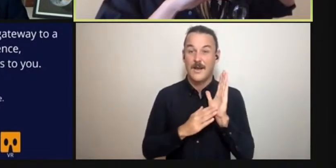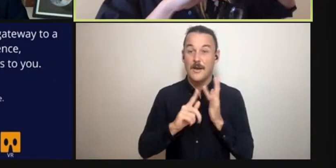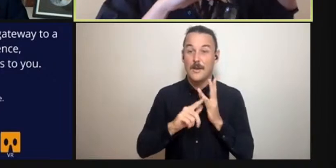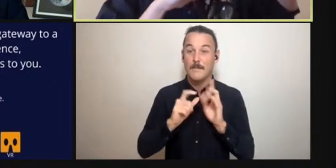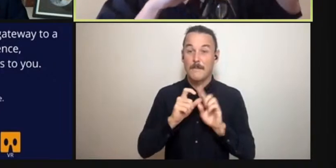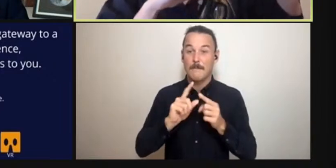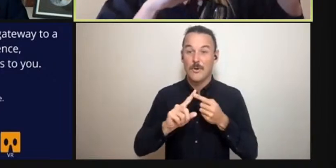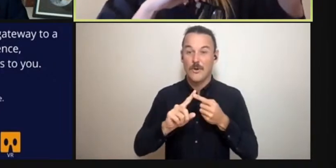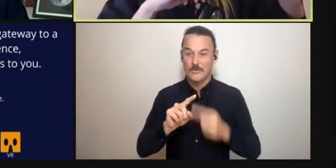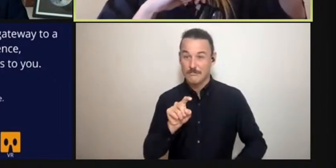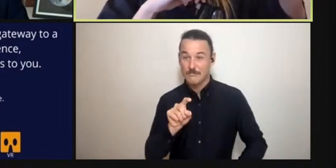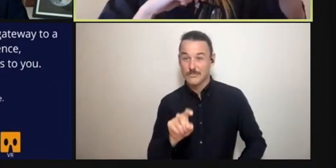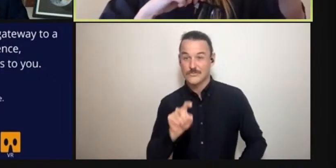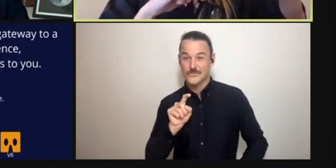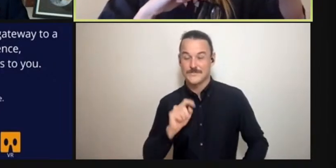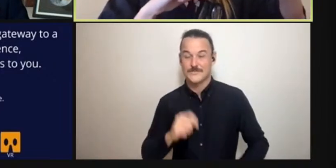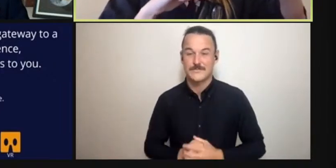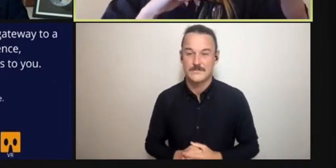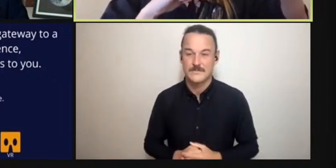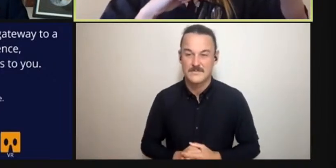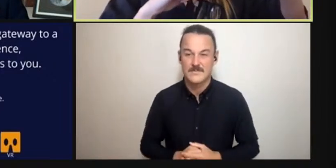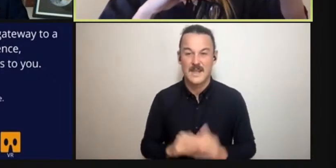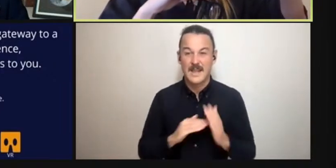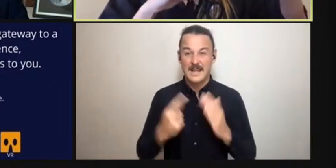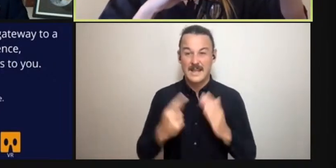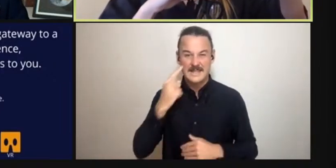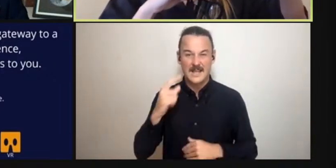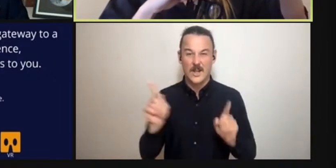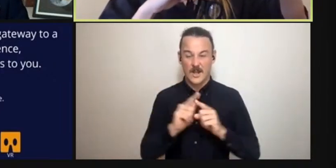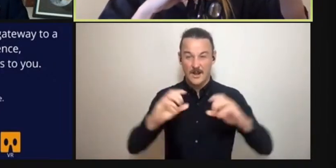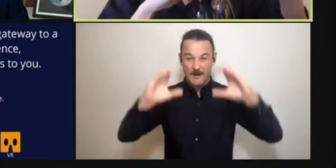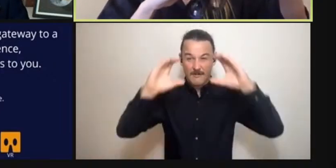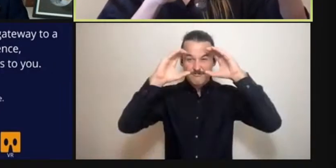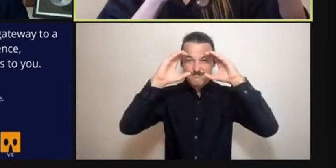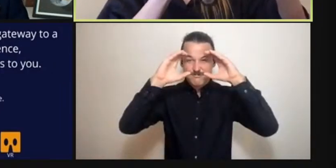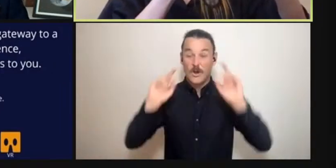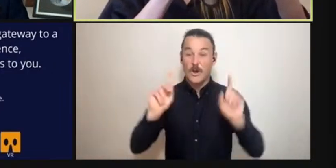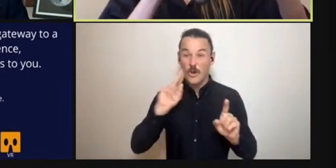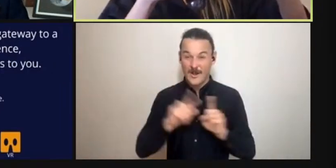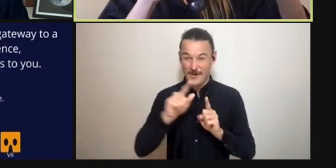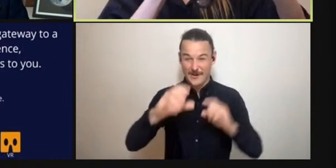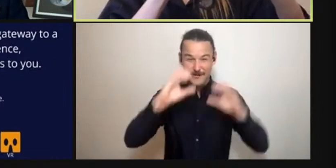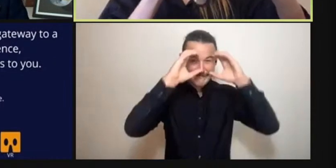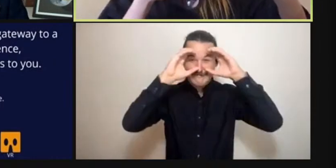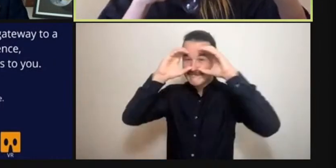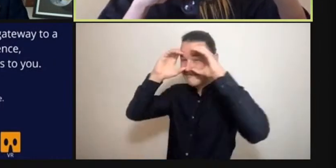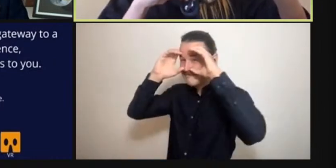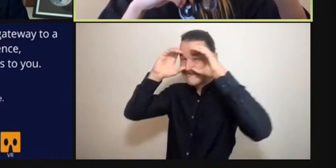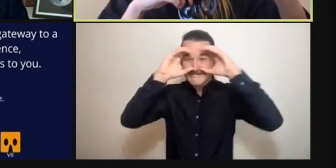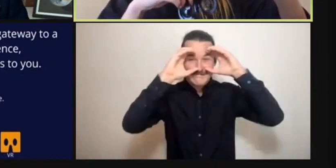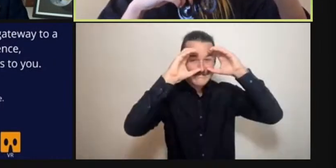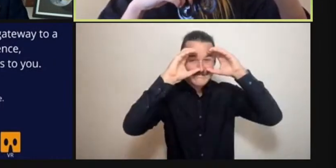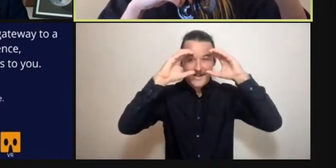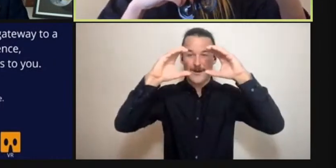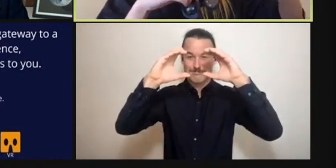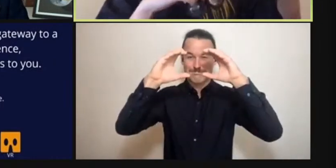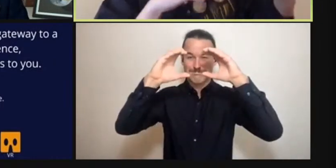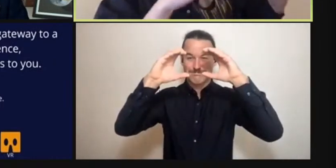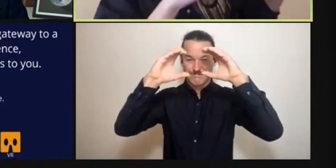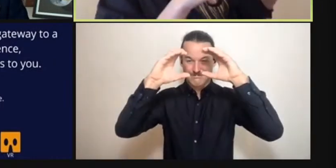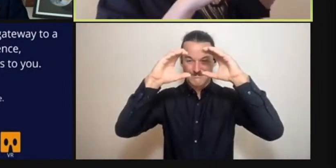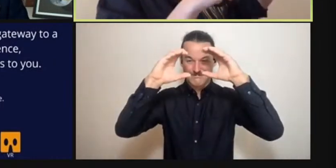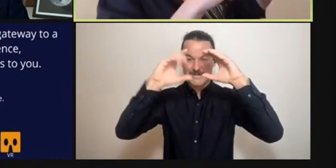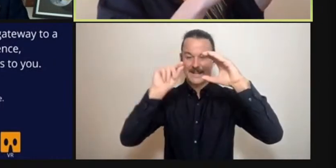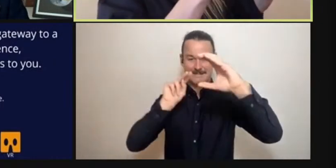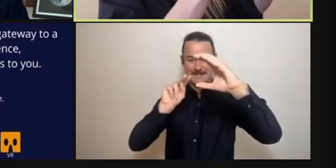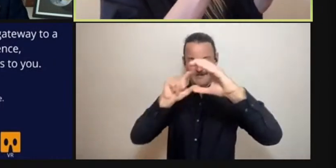notice is that you've now got this kind of binocular vision on your phone. And so you've got your two duplicate images. So